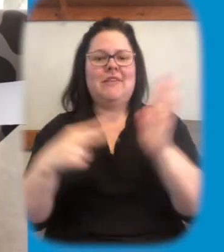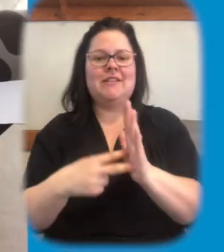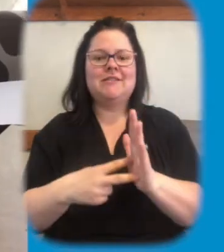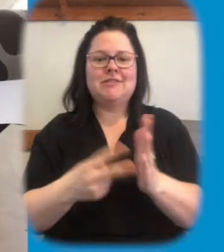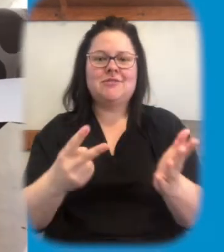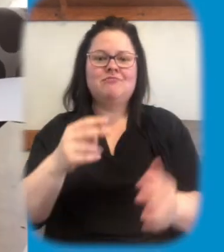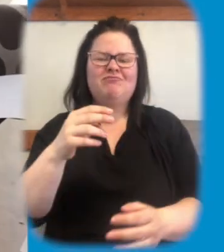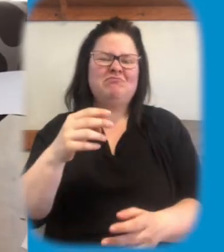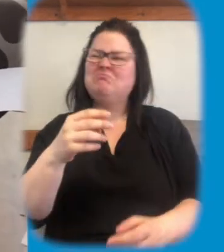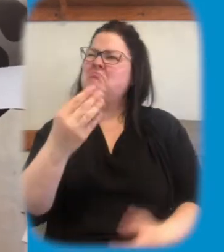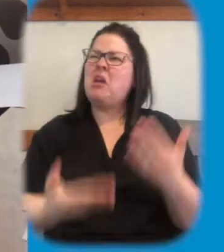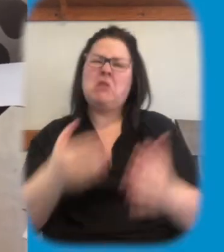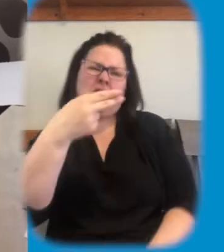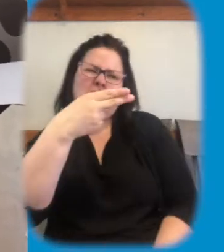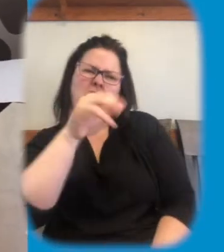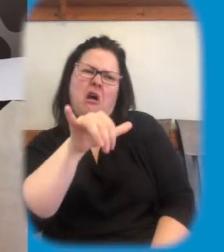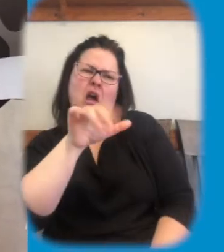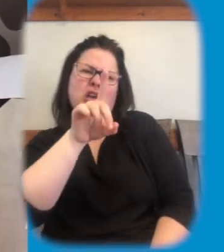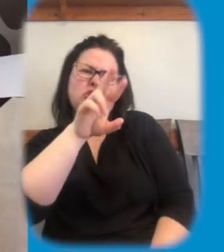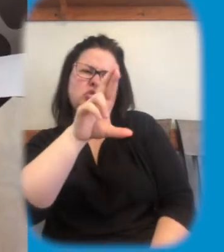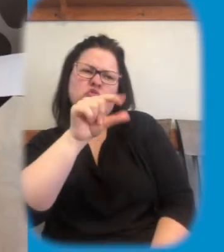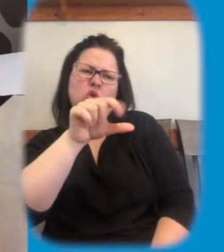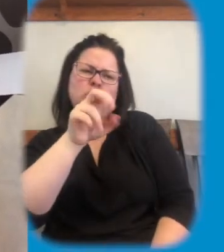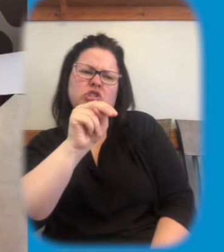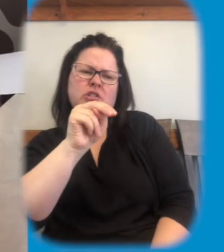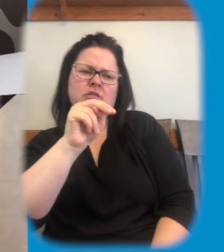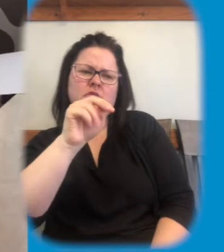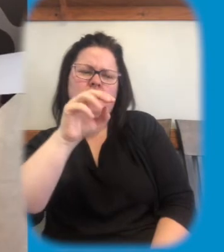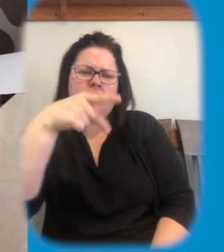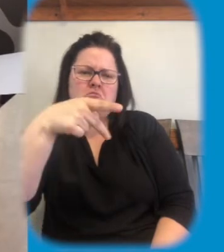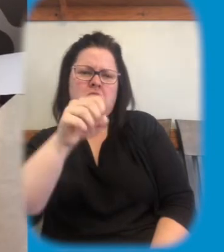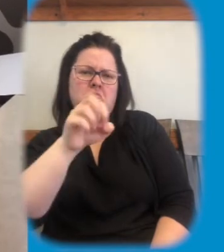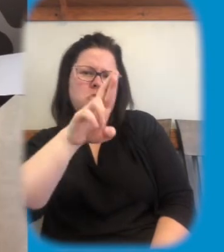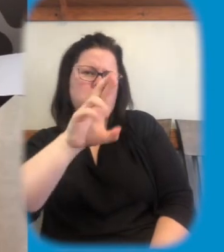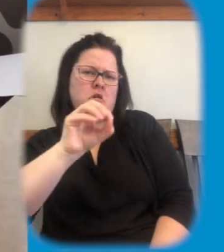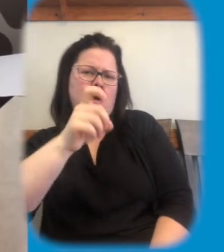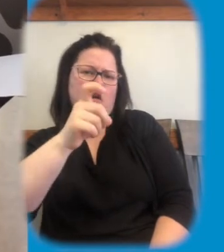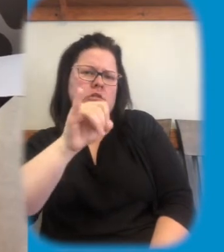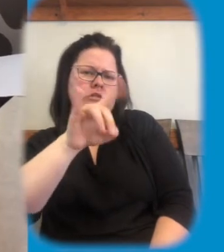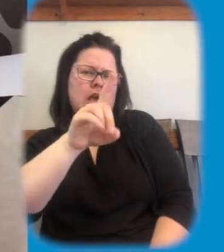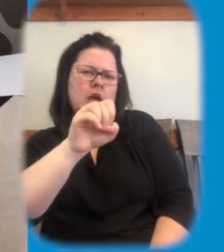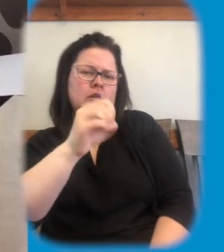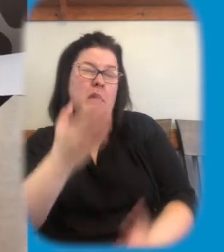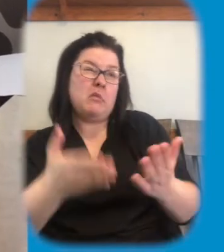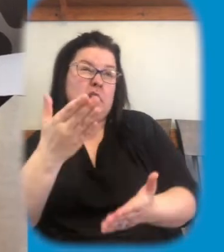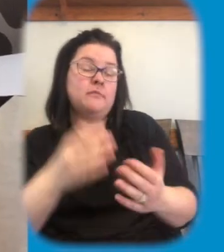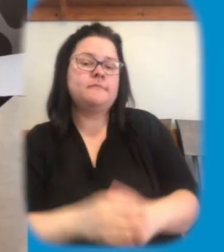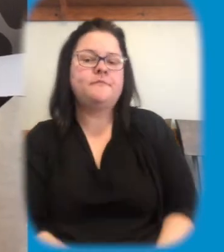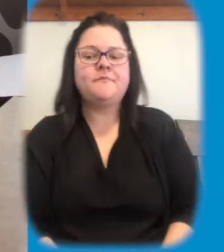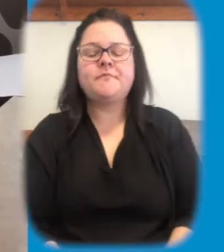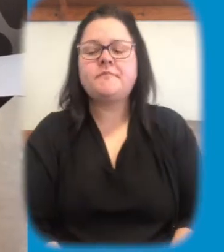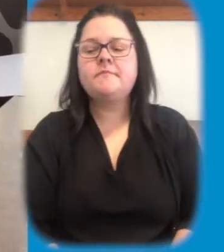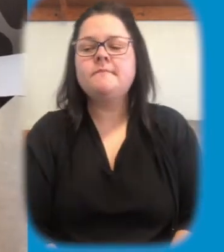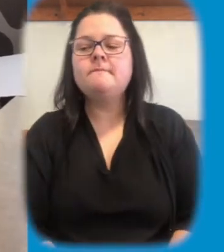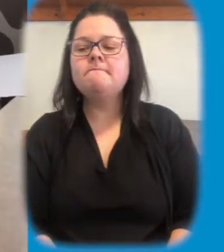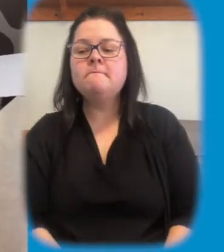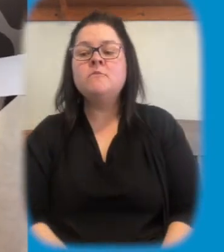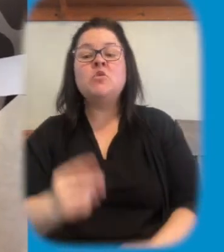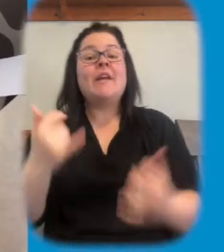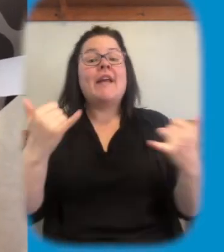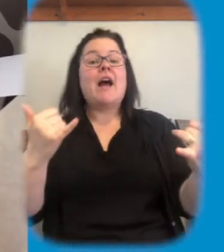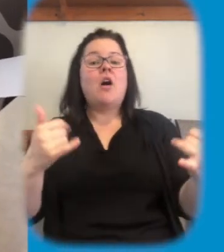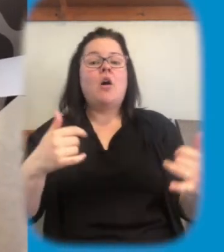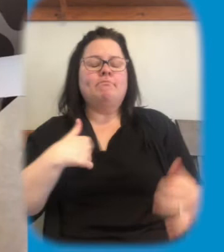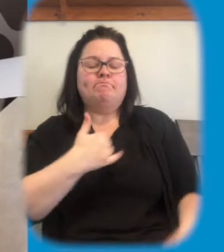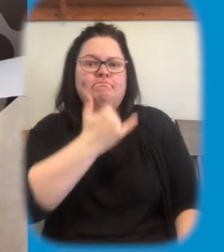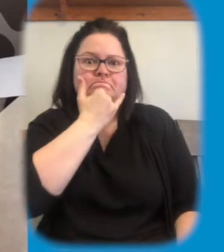me on that though. All right. So we have some guesses in here, or some predictions. I used the wrong word. I said guess when it's actually